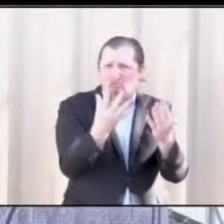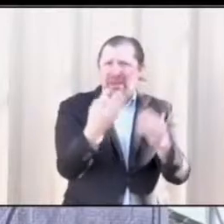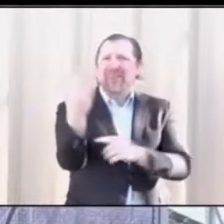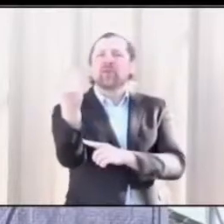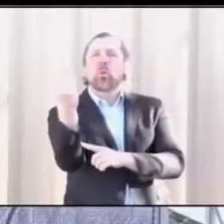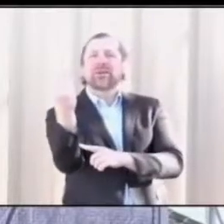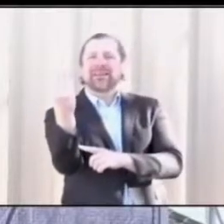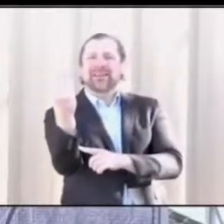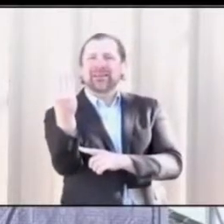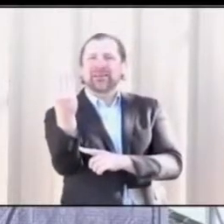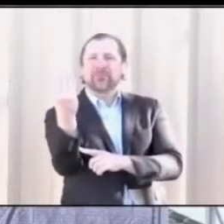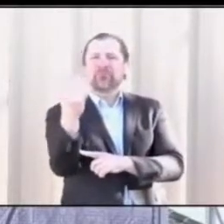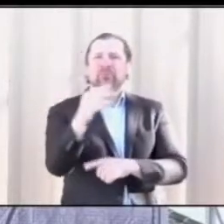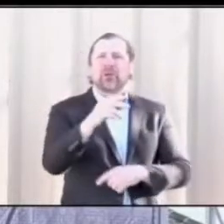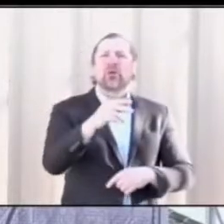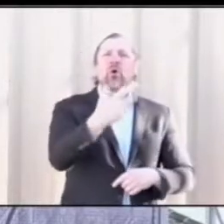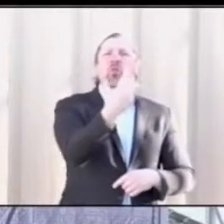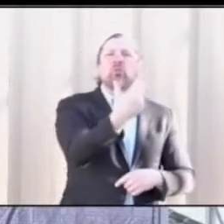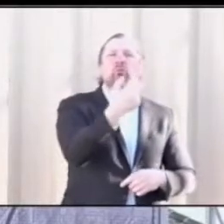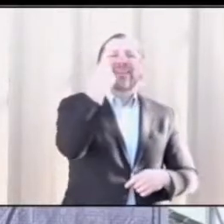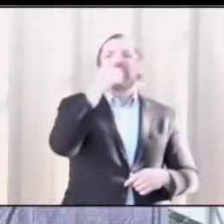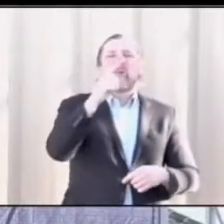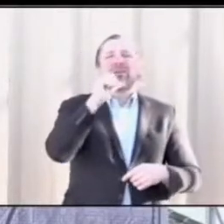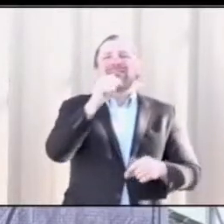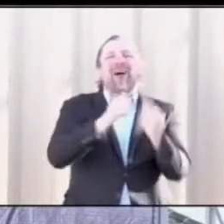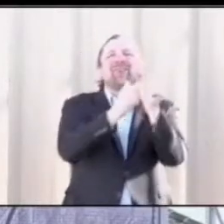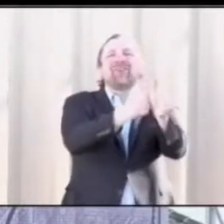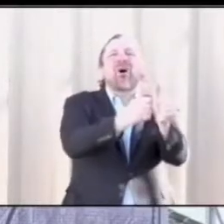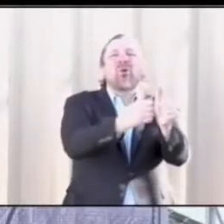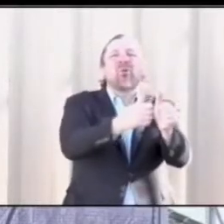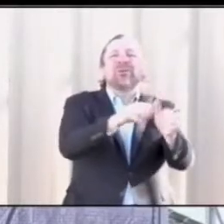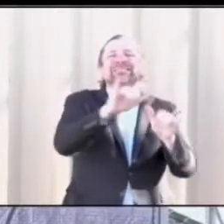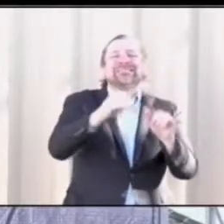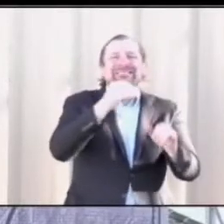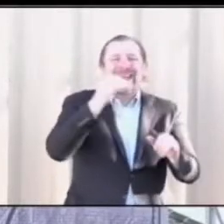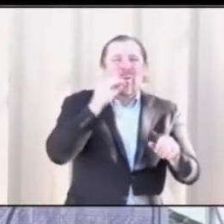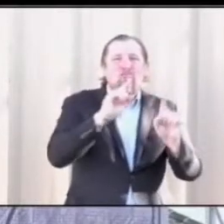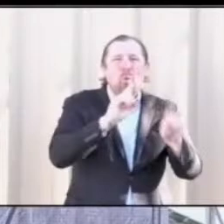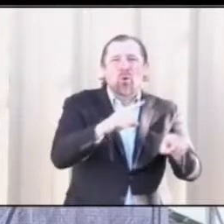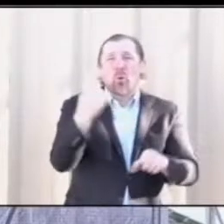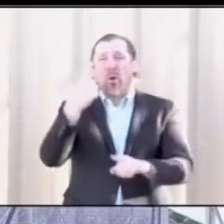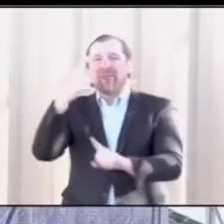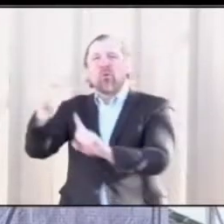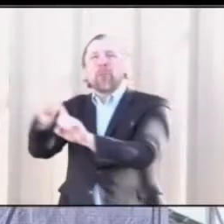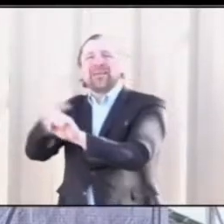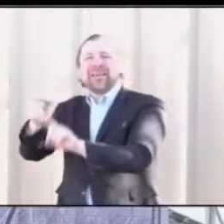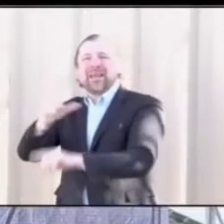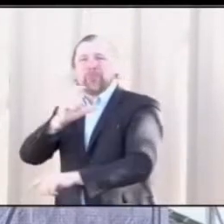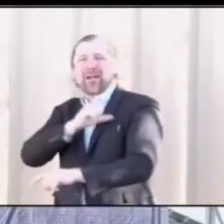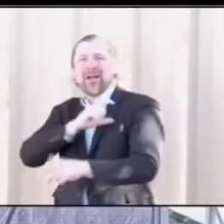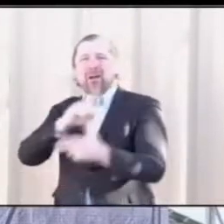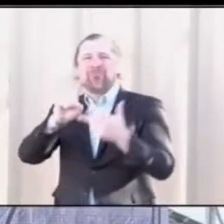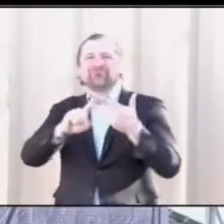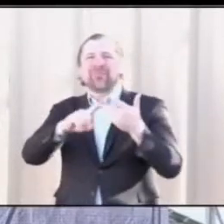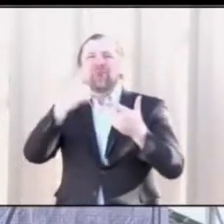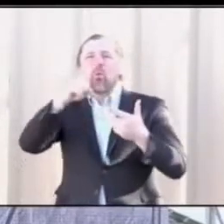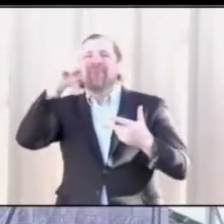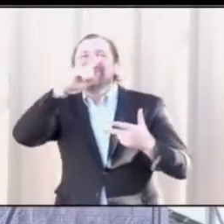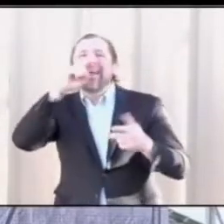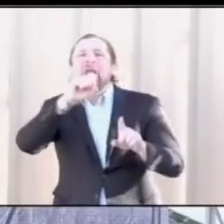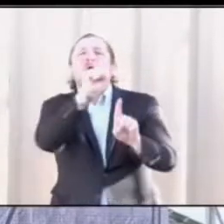14. 3 are for failure to obey curfews, 1 for impersonating a police officer, 1 for impersonating a